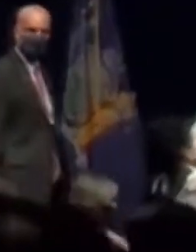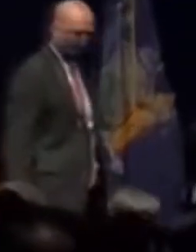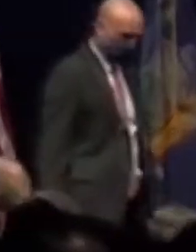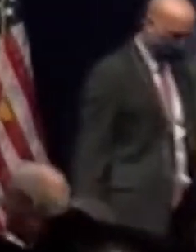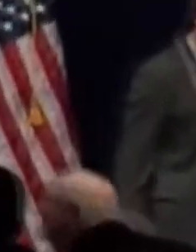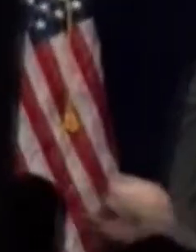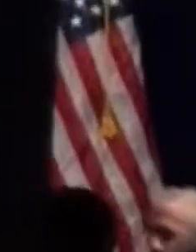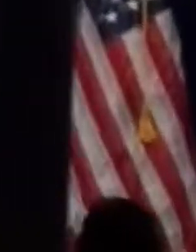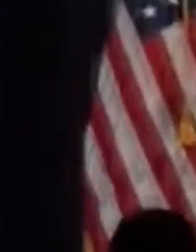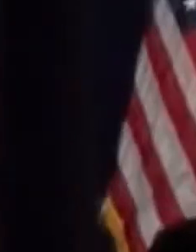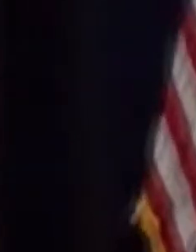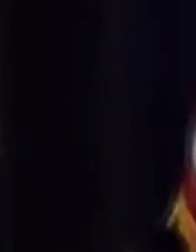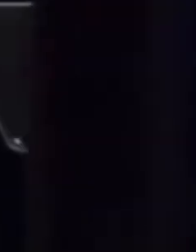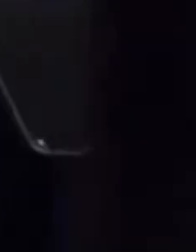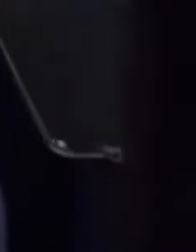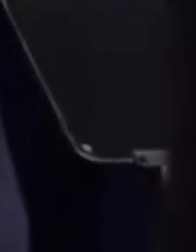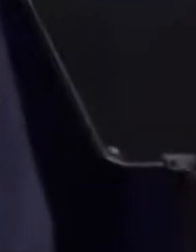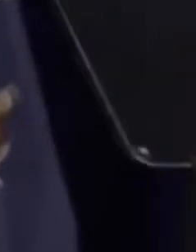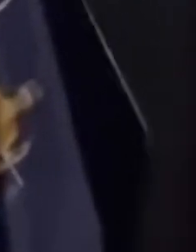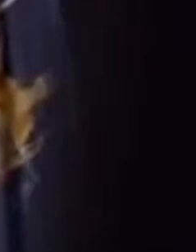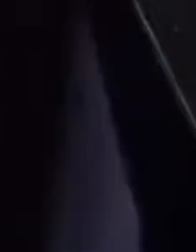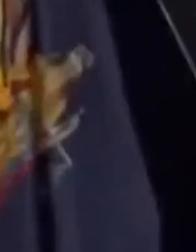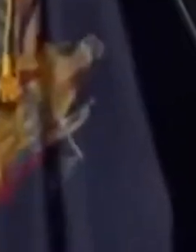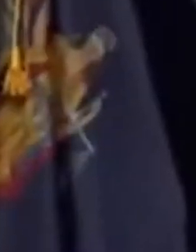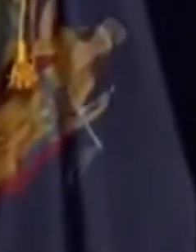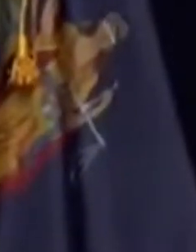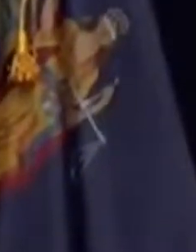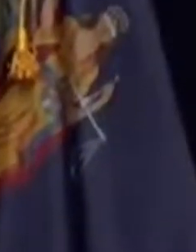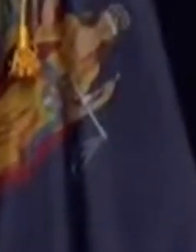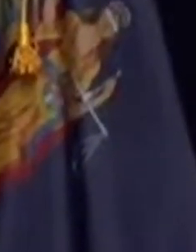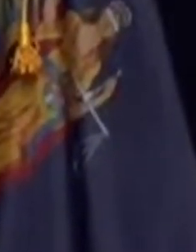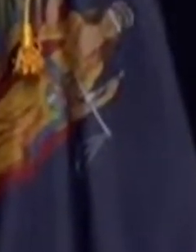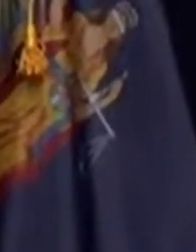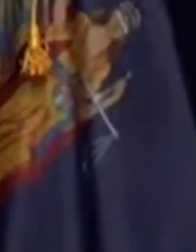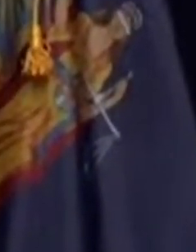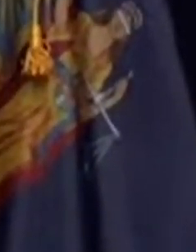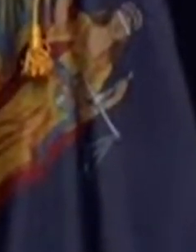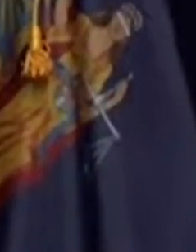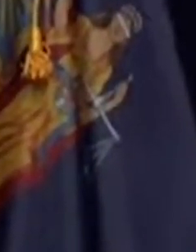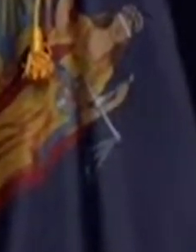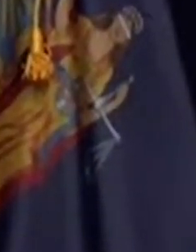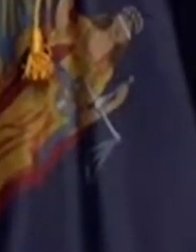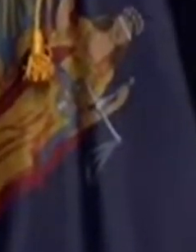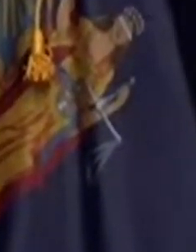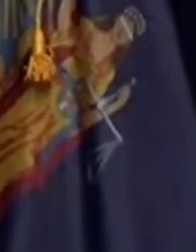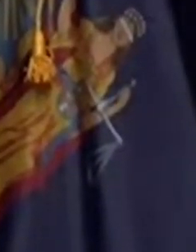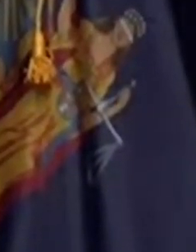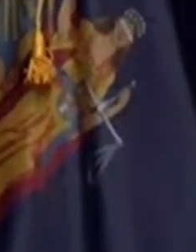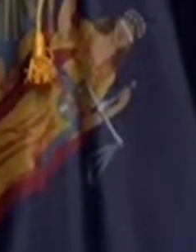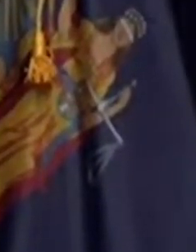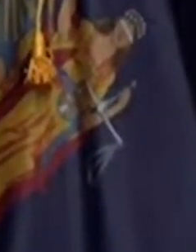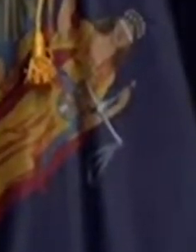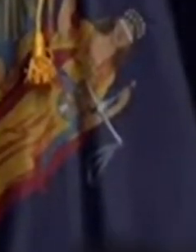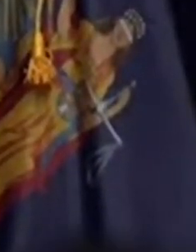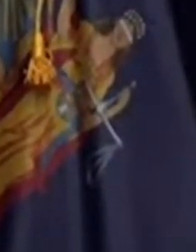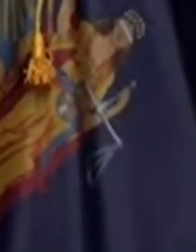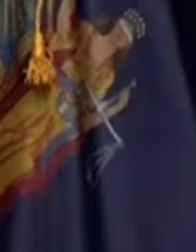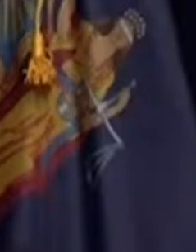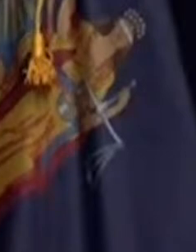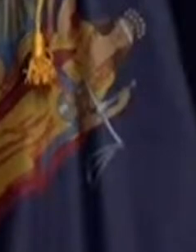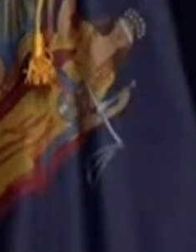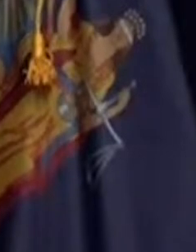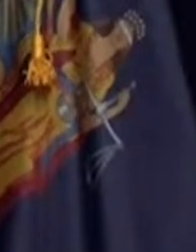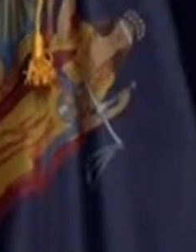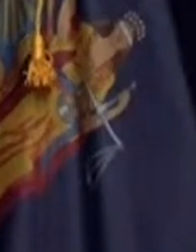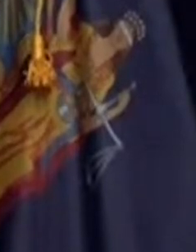Make sure you turn in your clickers, please. We need them for the next time. Can I have a second? Seeing a second, all those